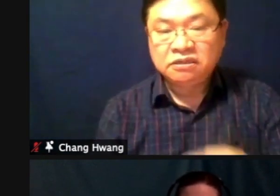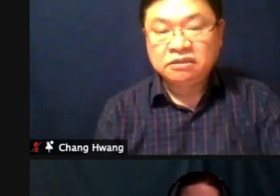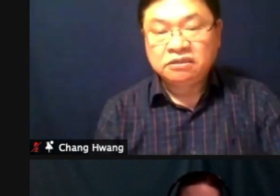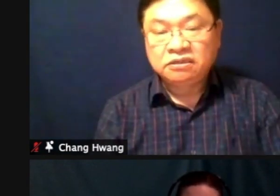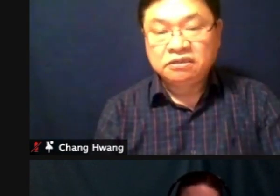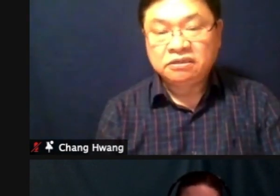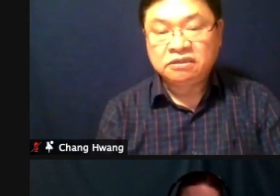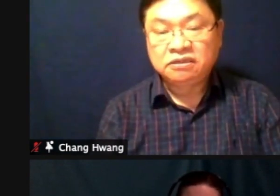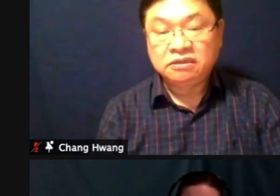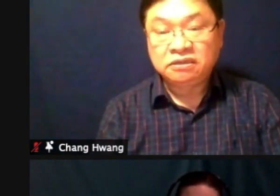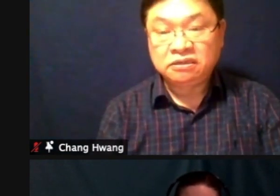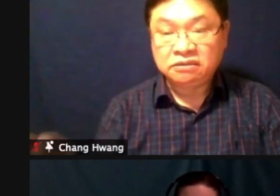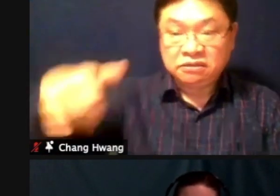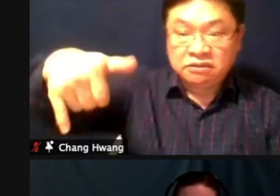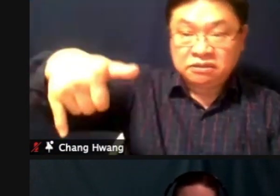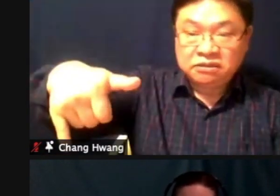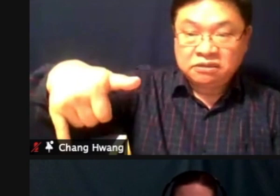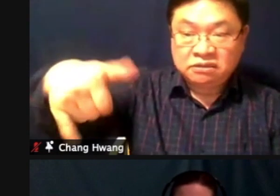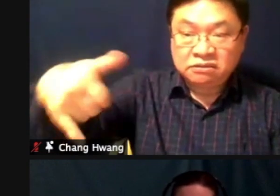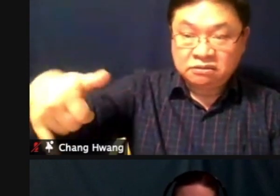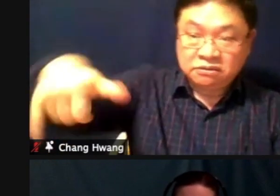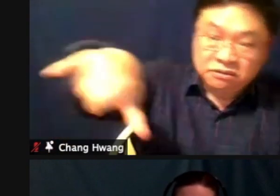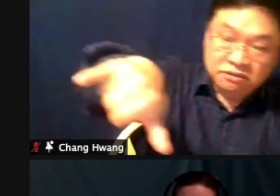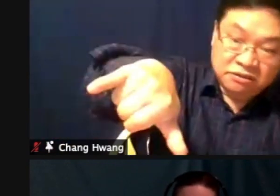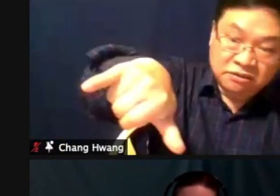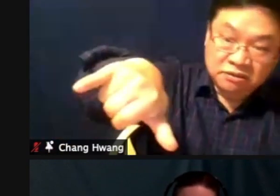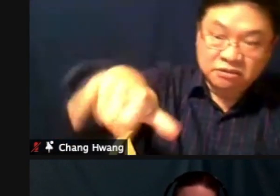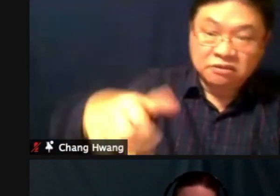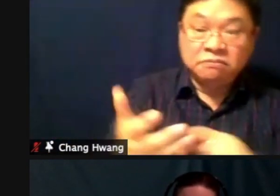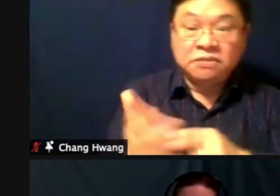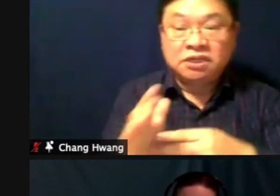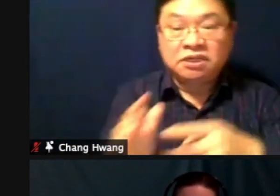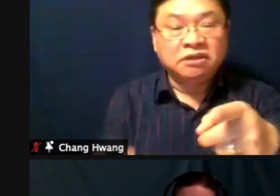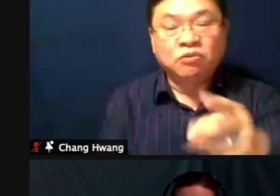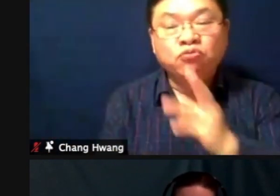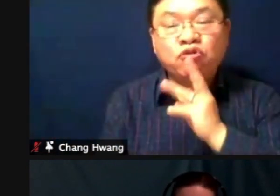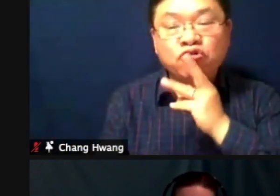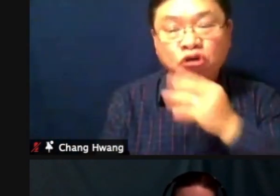myself. That's that small yellow triangle. Kettle.